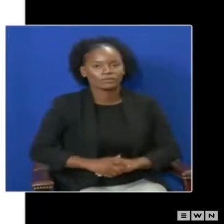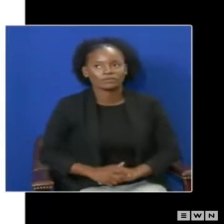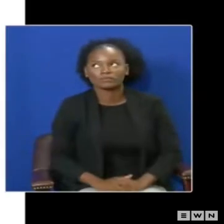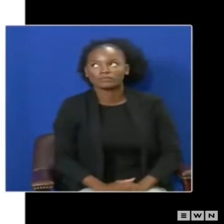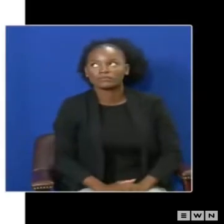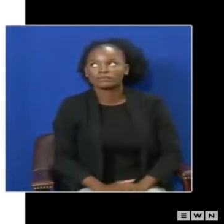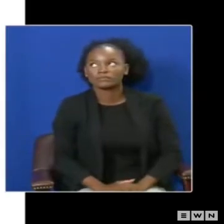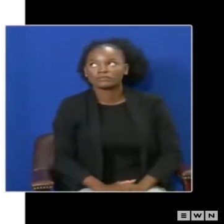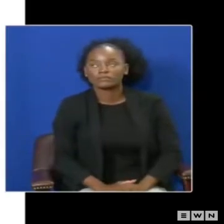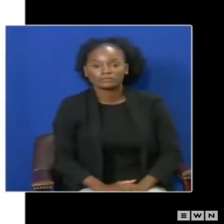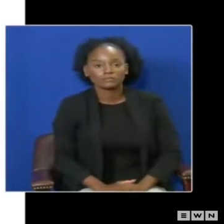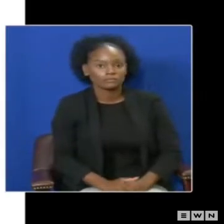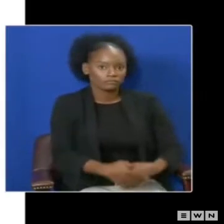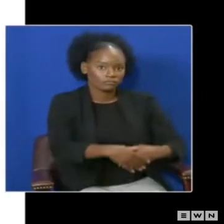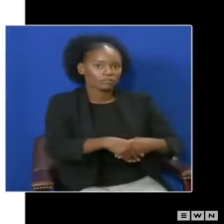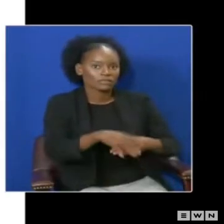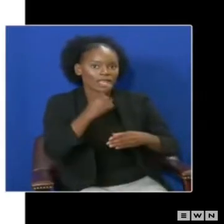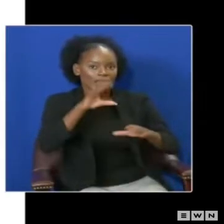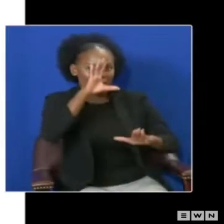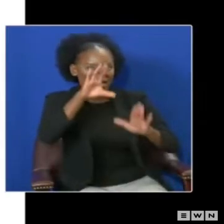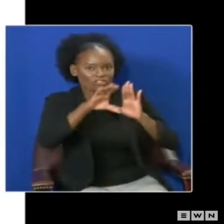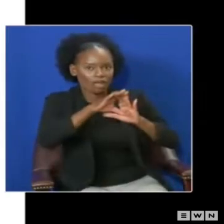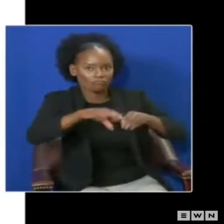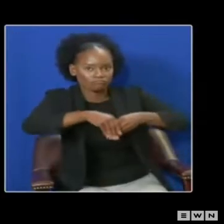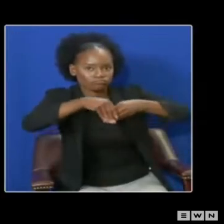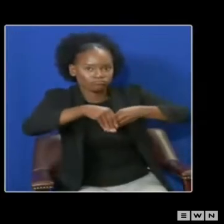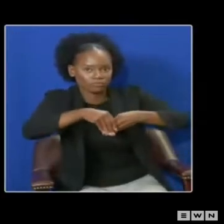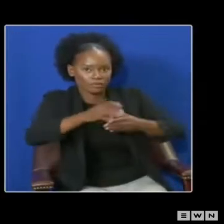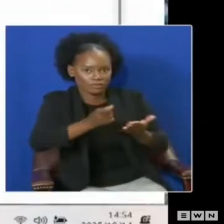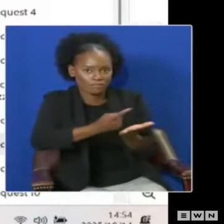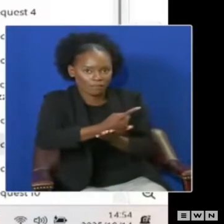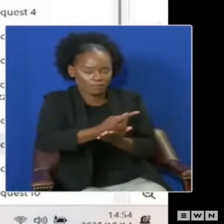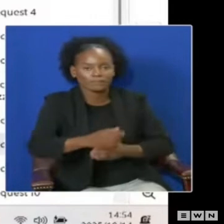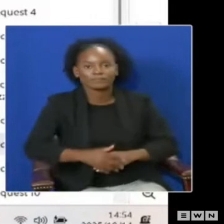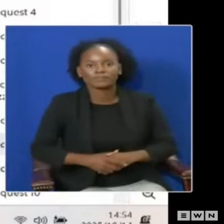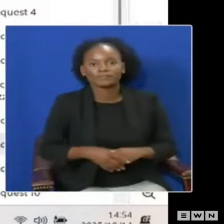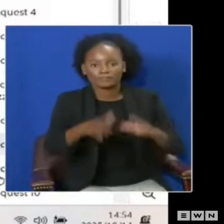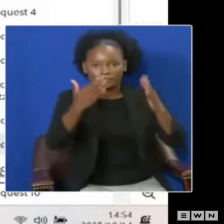On 9 April 2025,